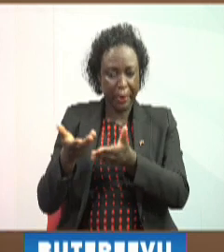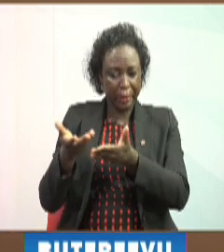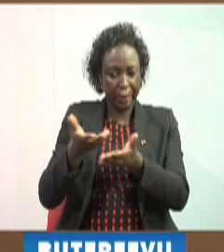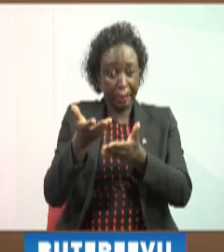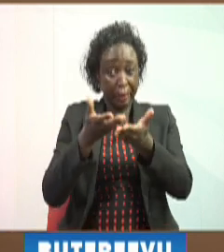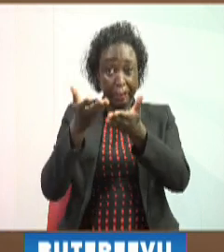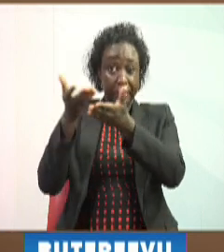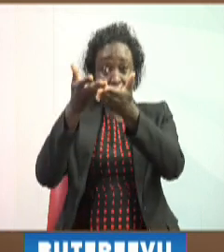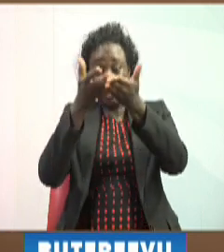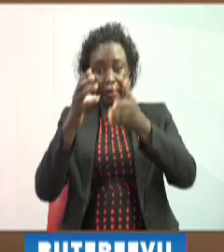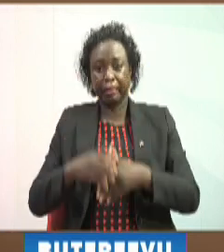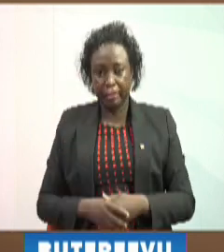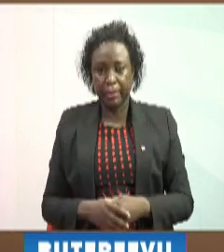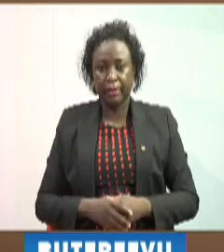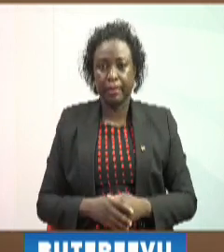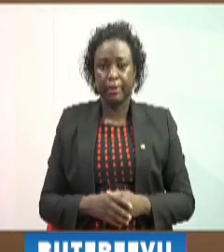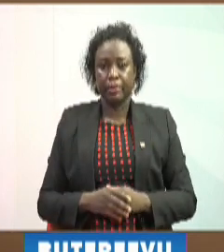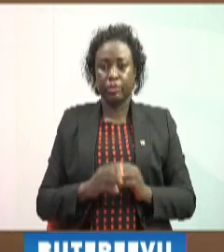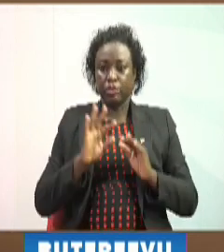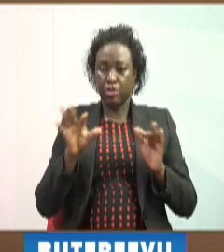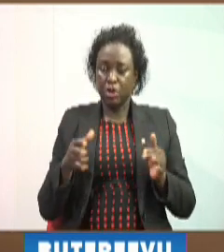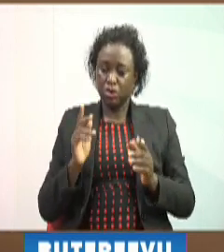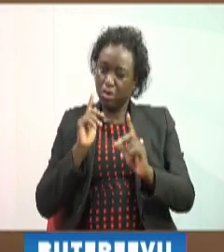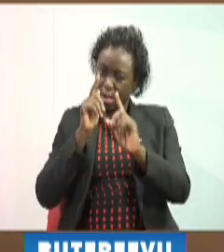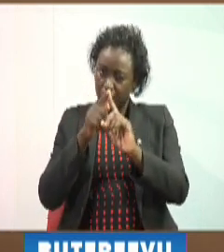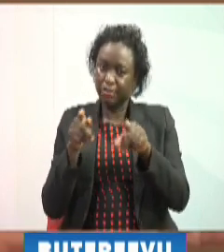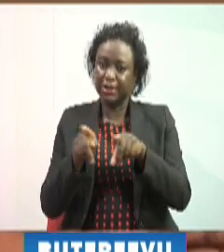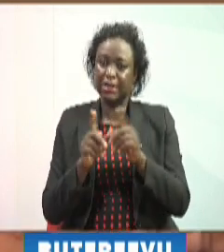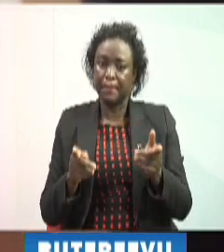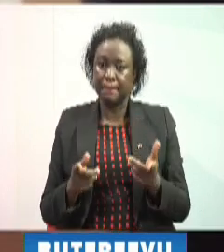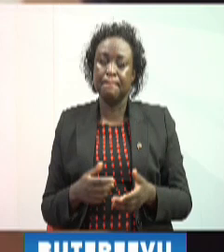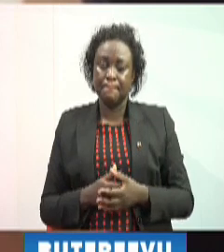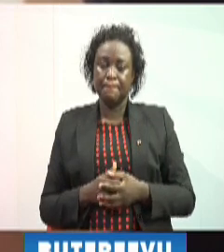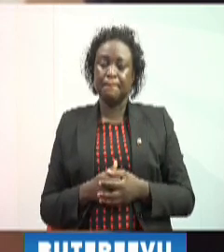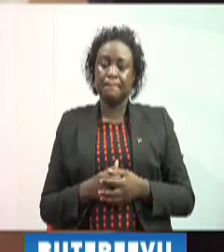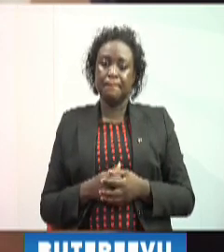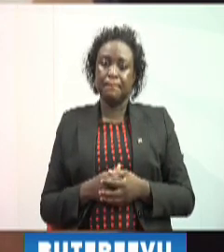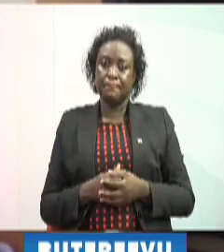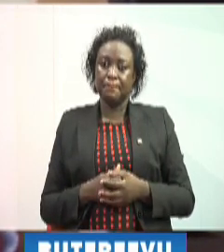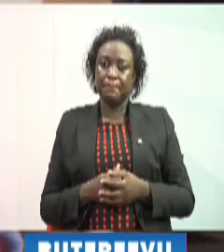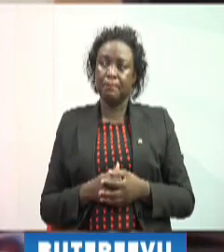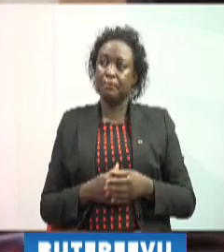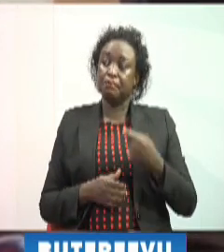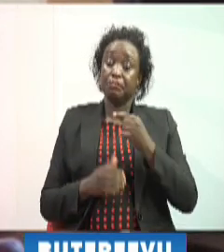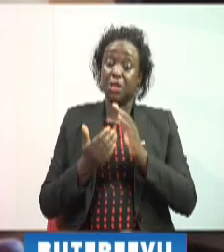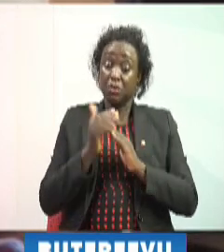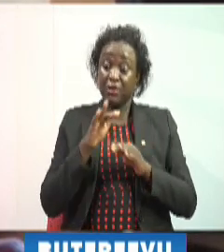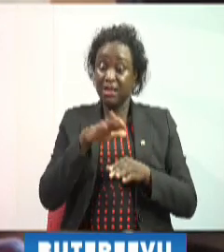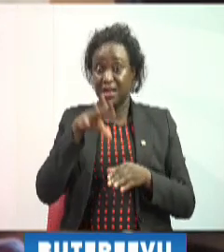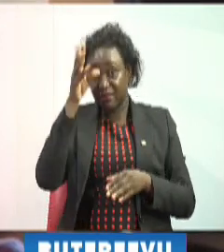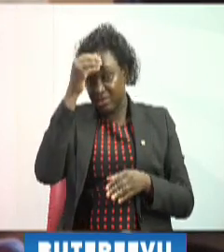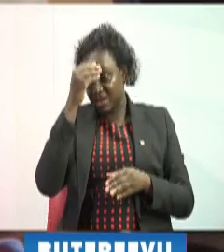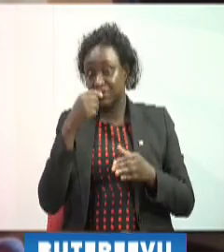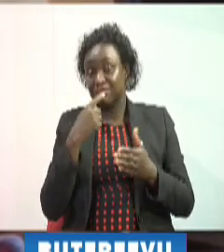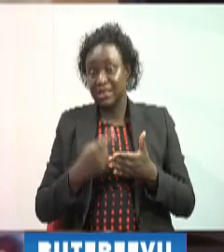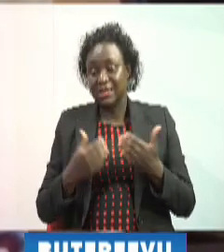that we work at common purposes. We don't work at cross purposes. Ye munnabyanjigiriza Professor Francis Omaswa agamba nti